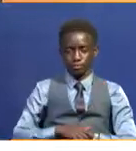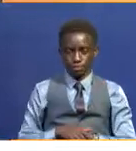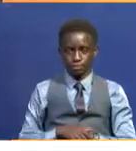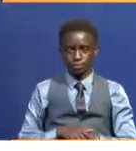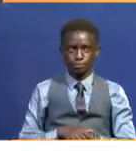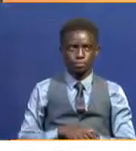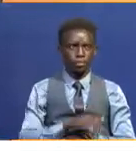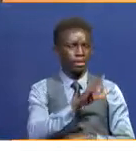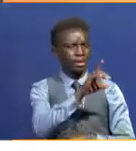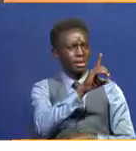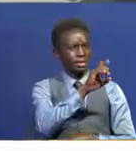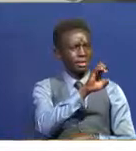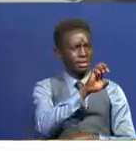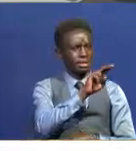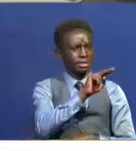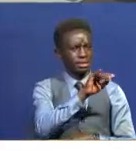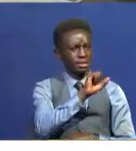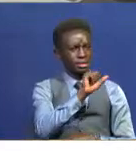Dennis, what are some of